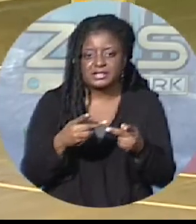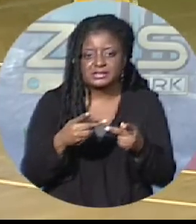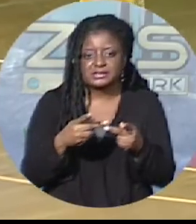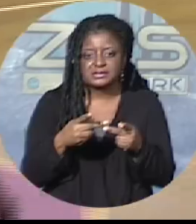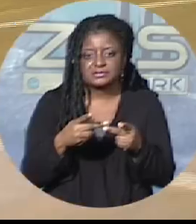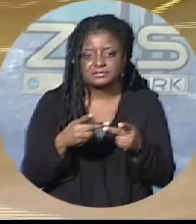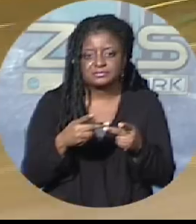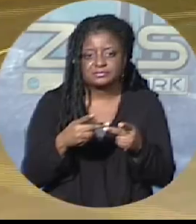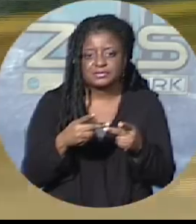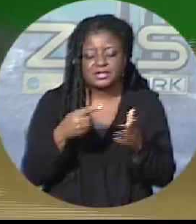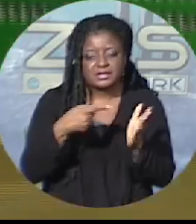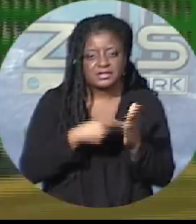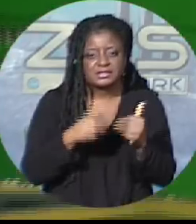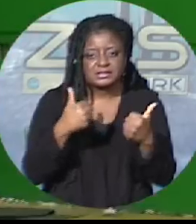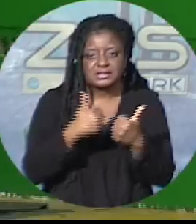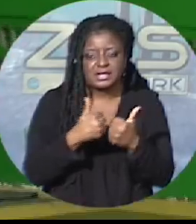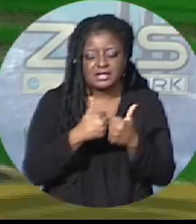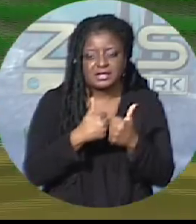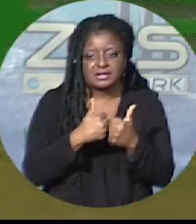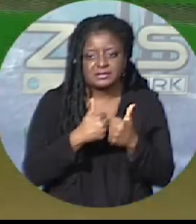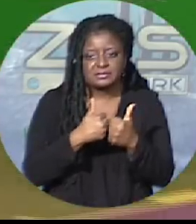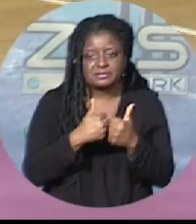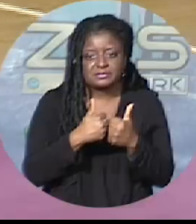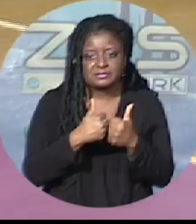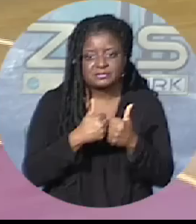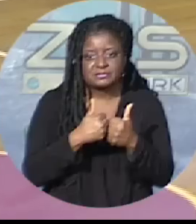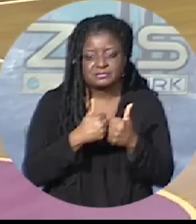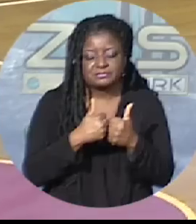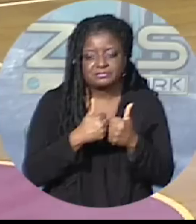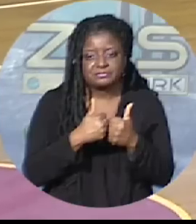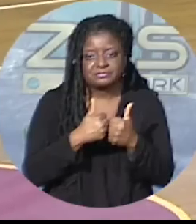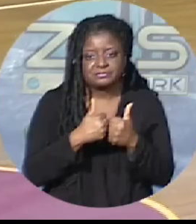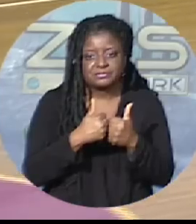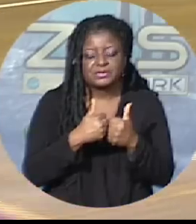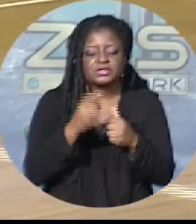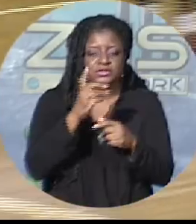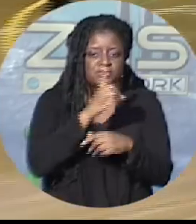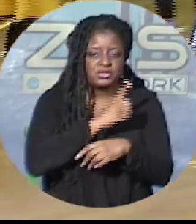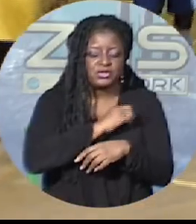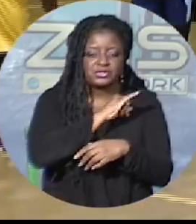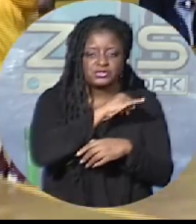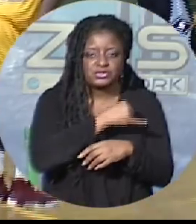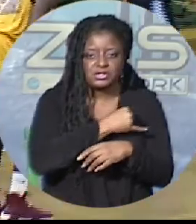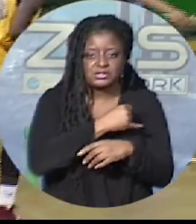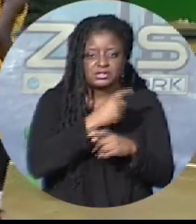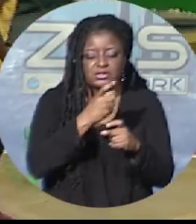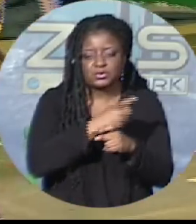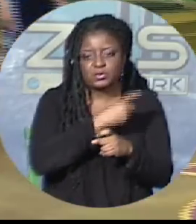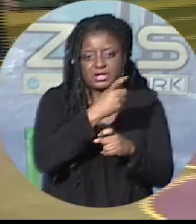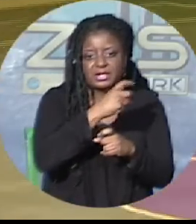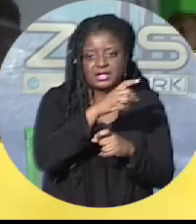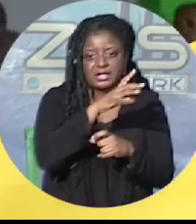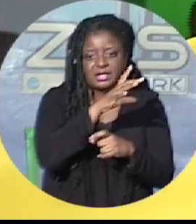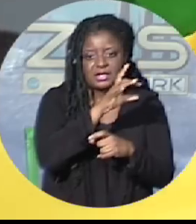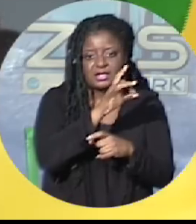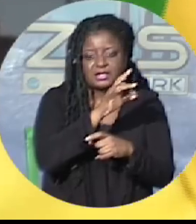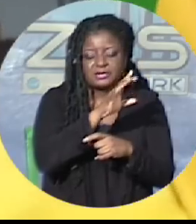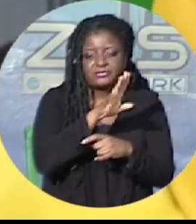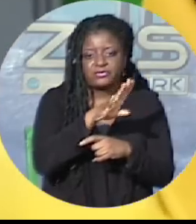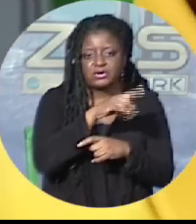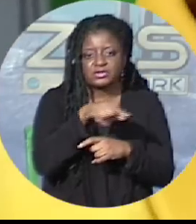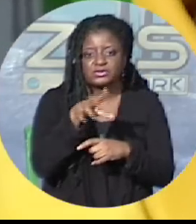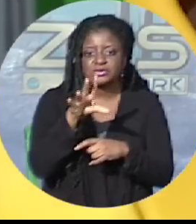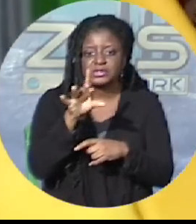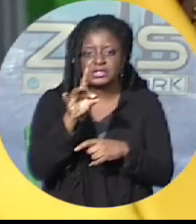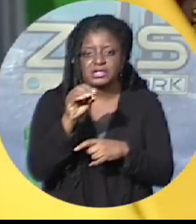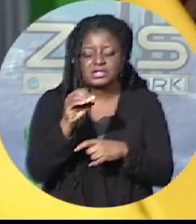disappoint. This game going right down to the wire with Doris Johnson holding off Anatol 84-80. This win was very